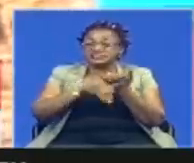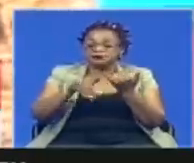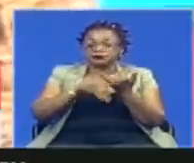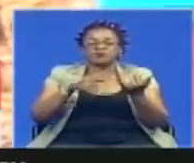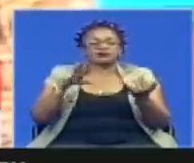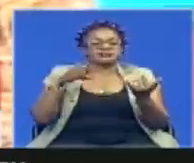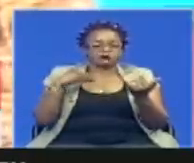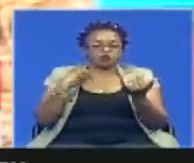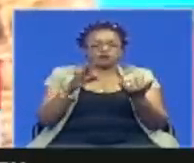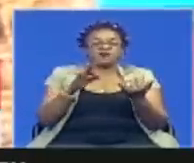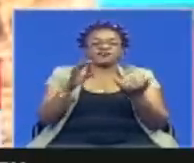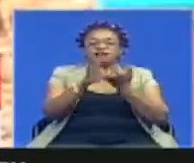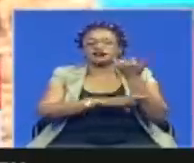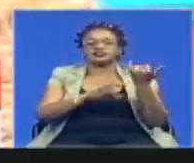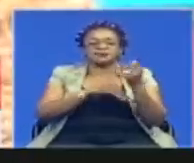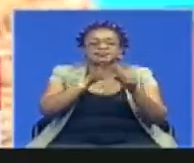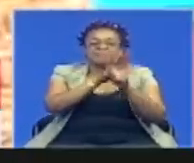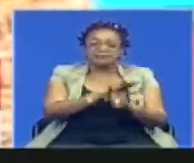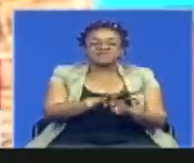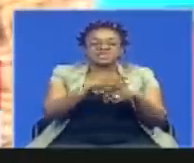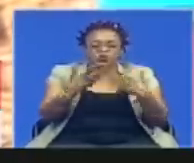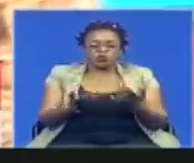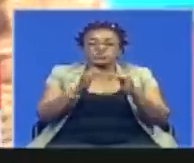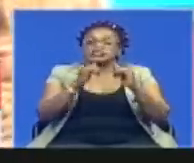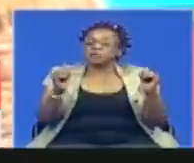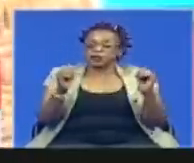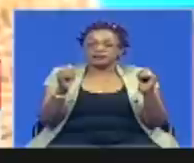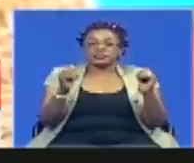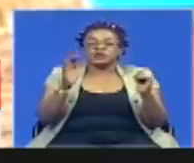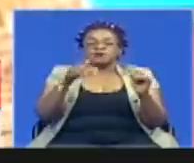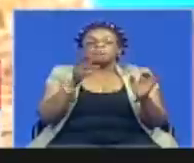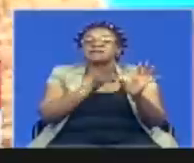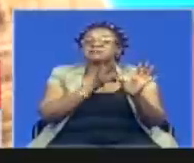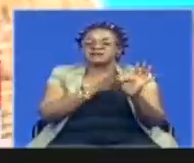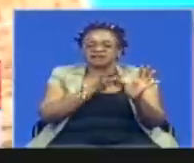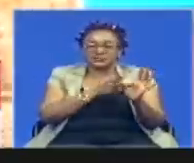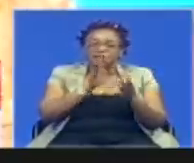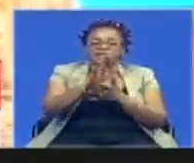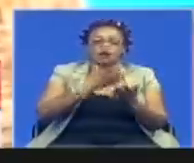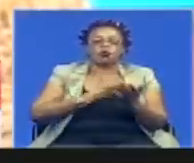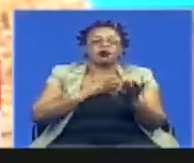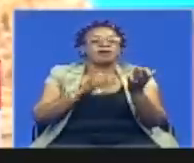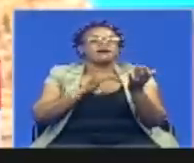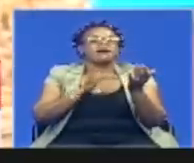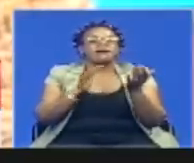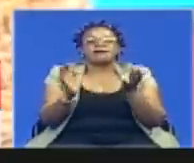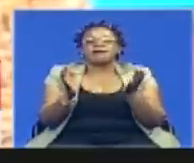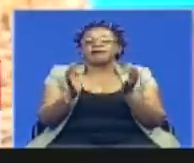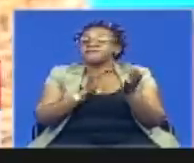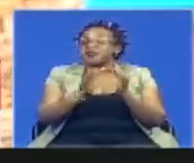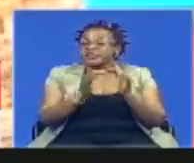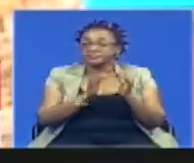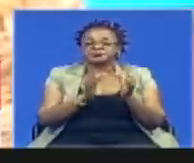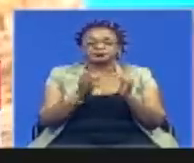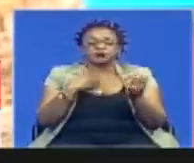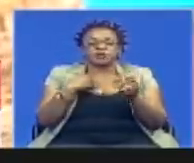country that they are marginalized or they are secluded from participating in their own affairs. And we have attempted to solve